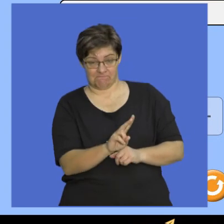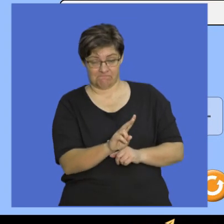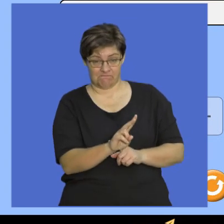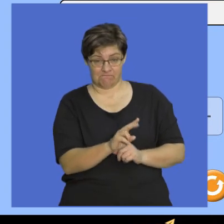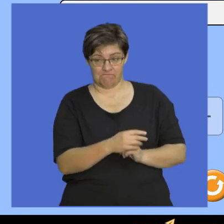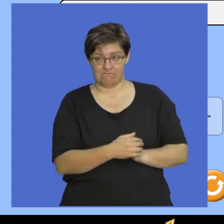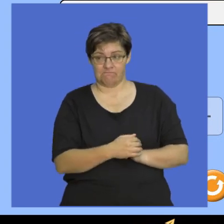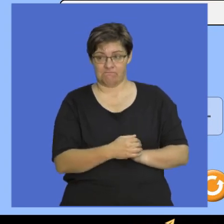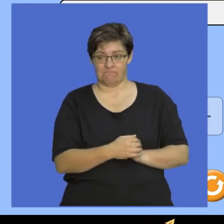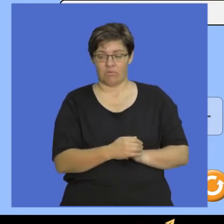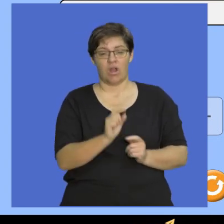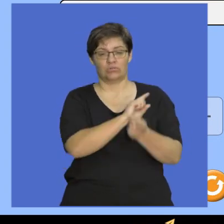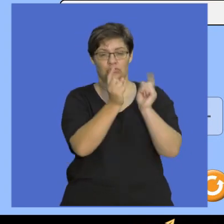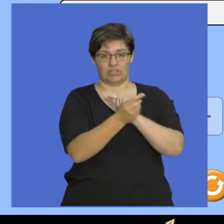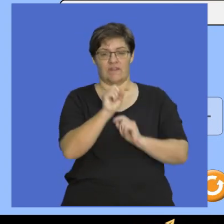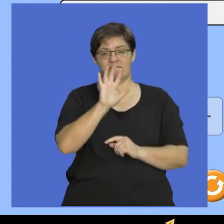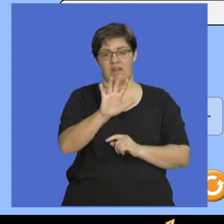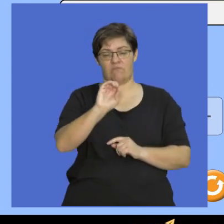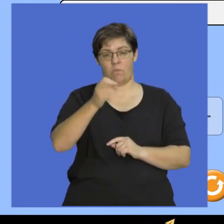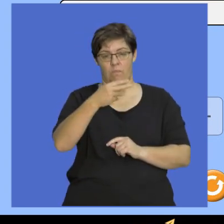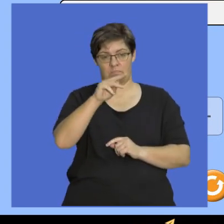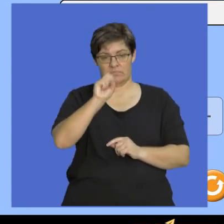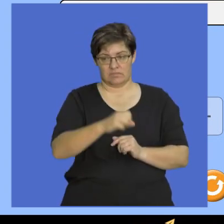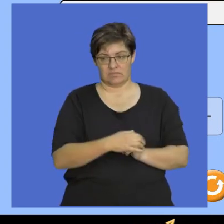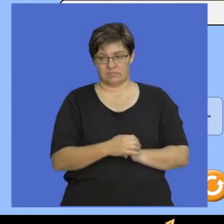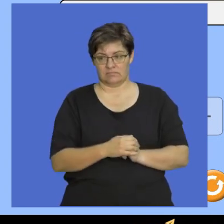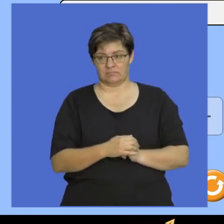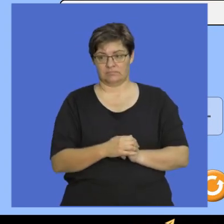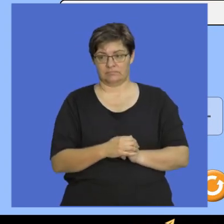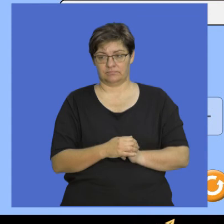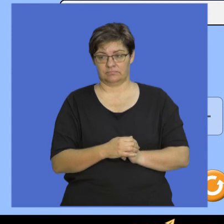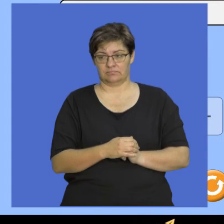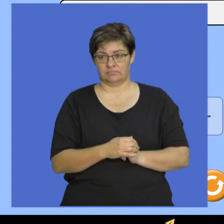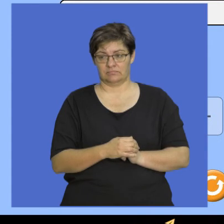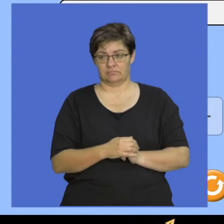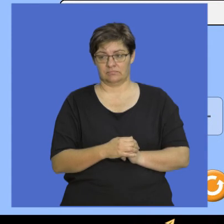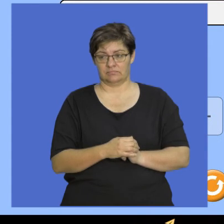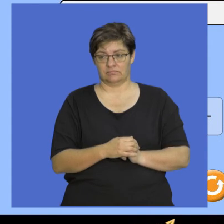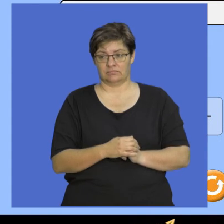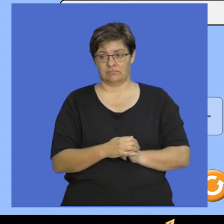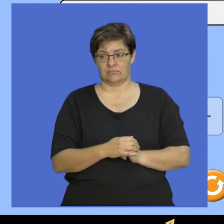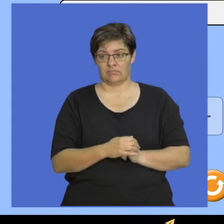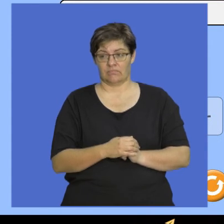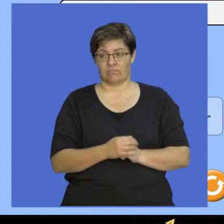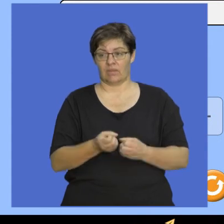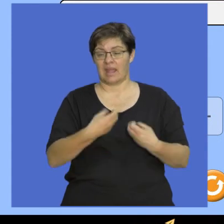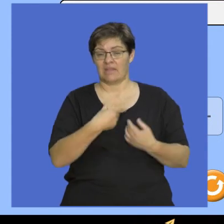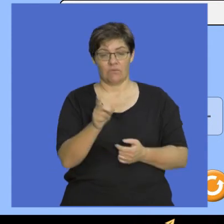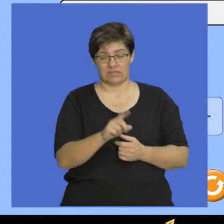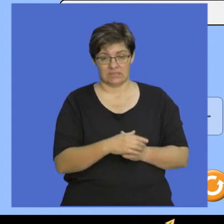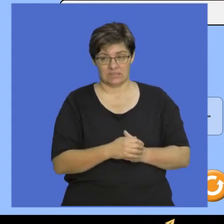that observation. So to change that to 5 ohms, okay? If we change it to 5 ohms, it will give